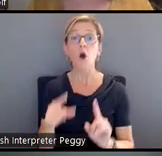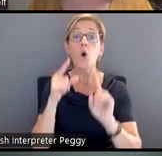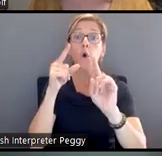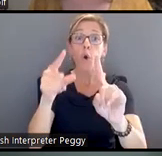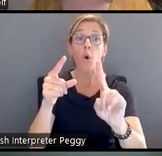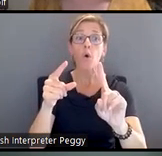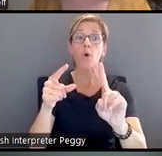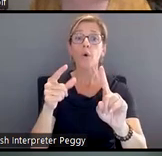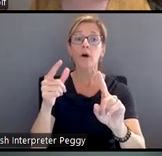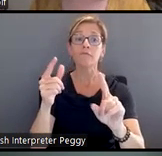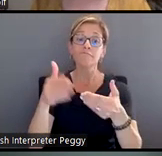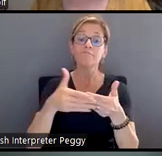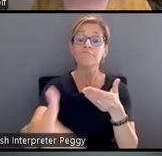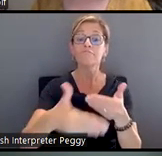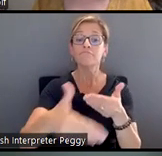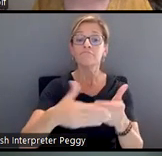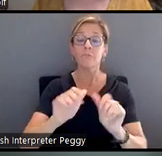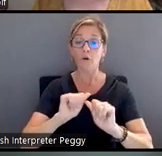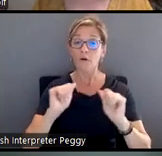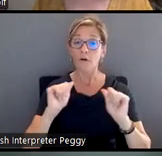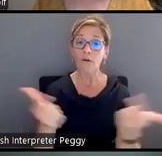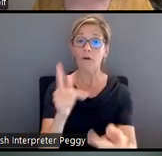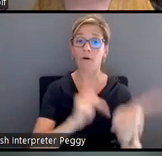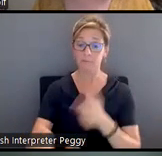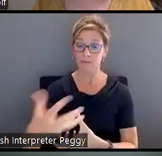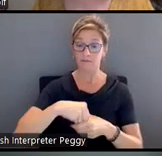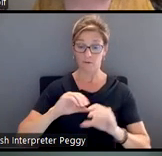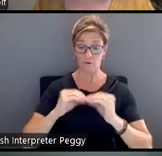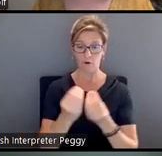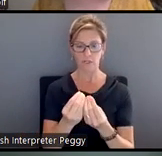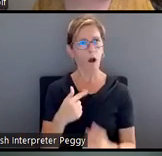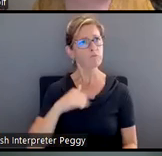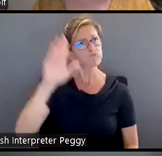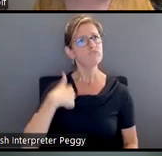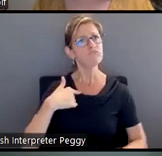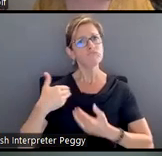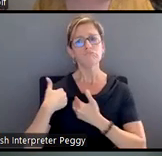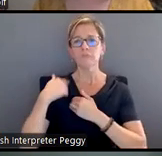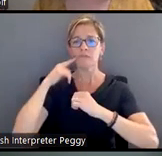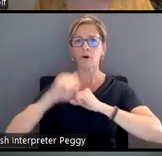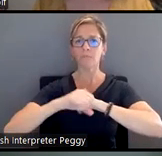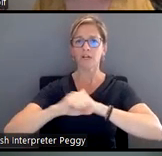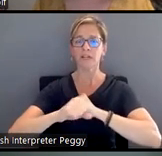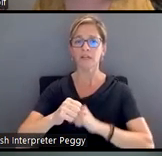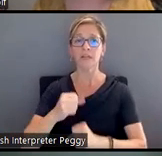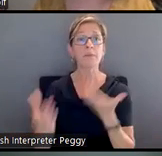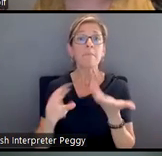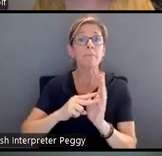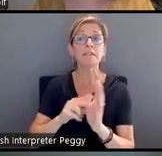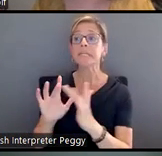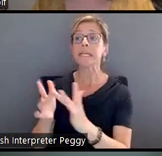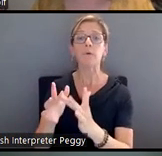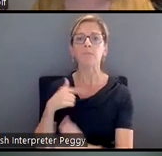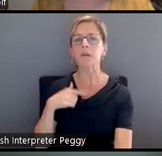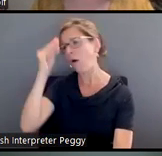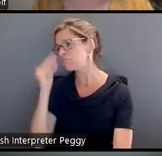the organization sees that they have a role to play in marketing, even if it's sharing at a networking event, even if they